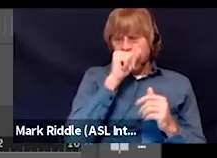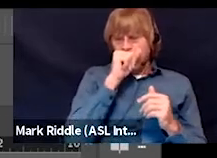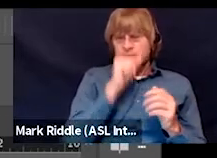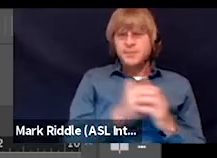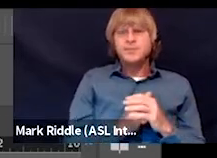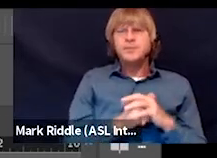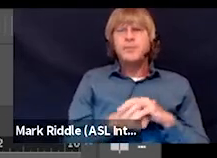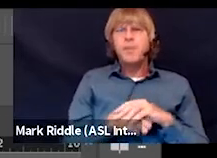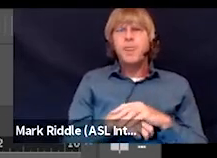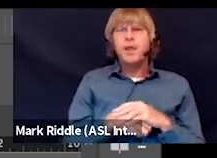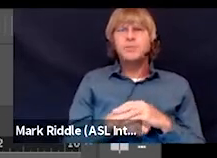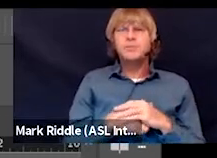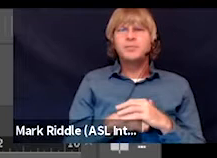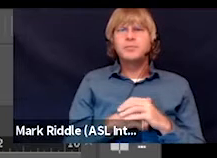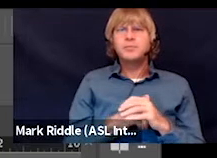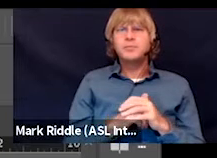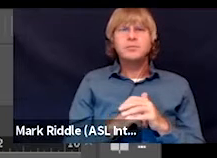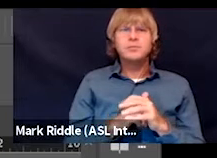So let me